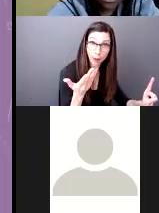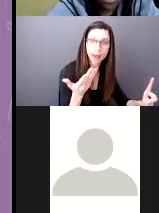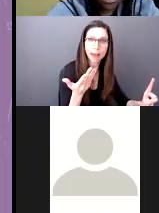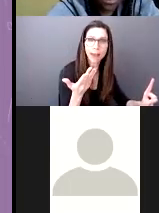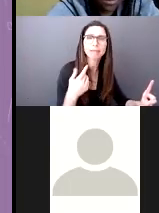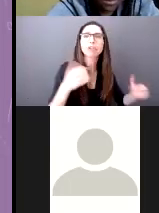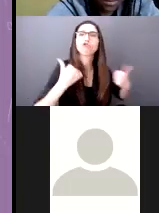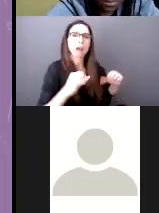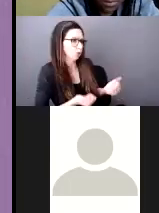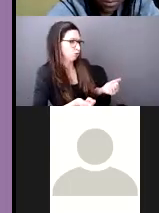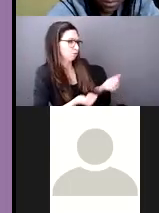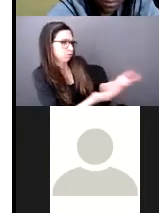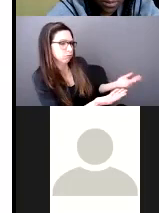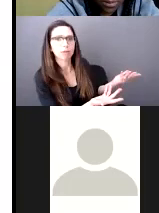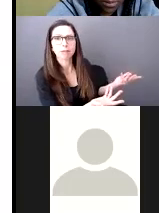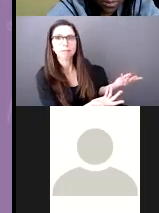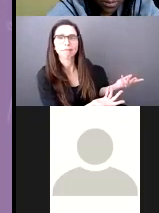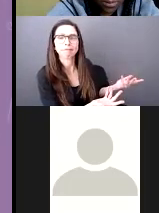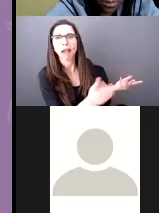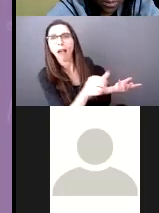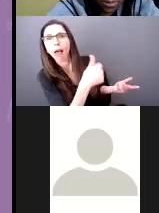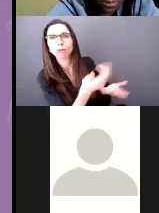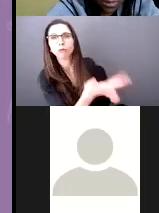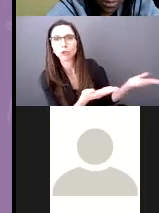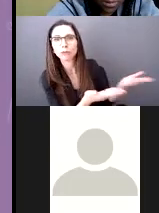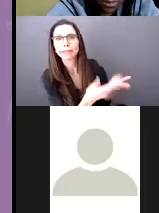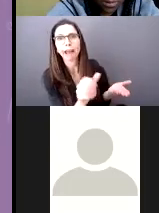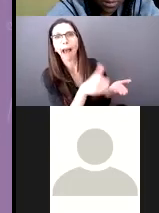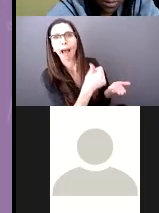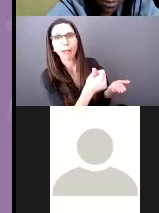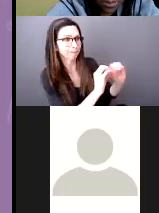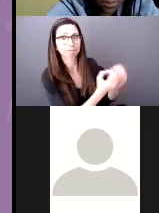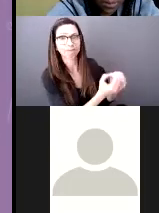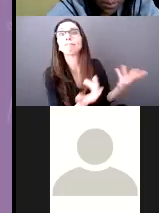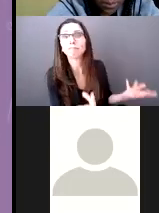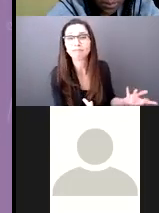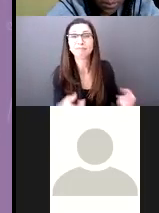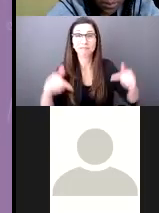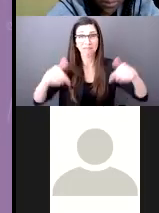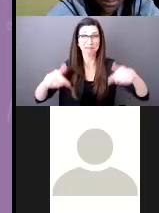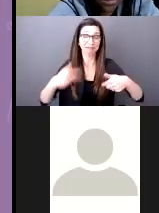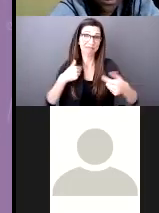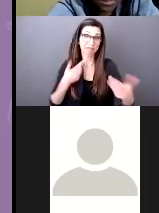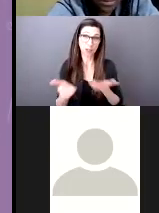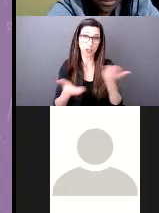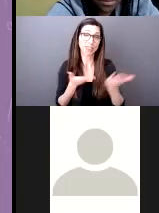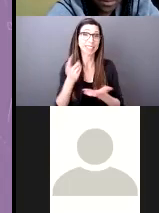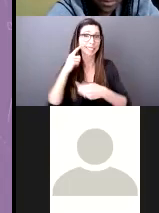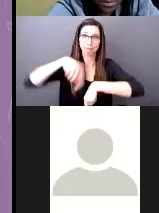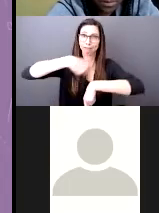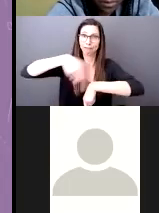an appropriate agency. So we're available 24/7 through our